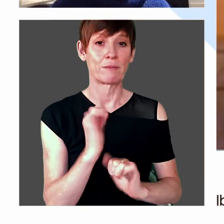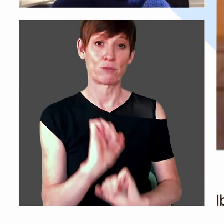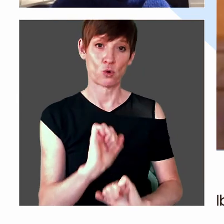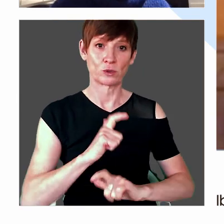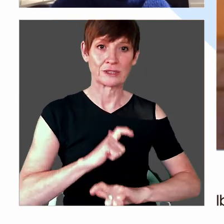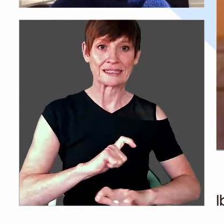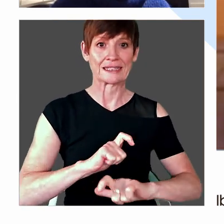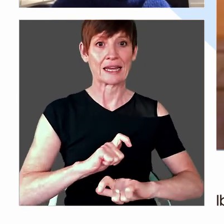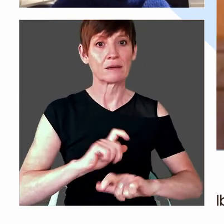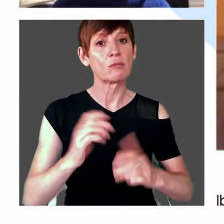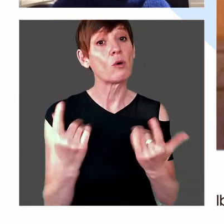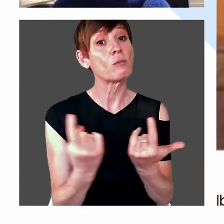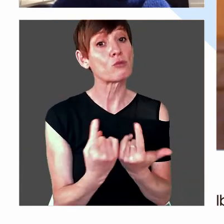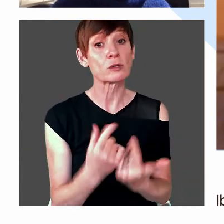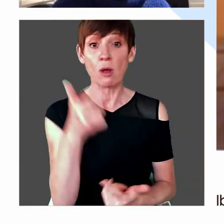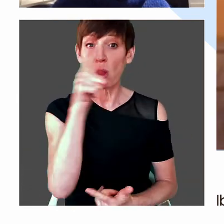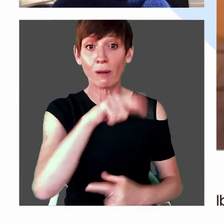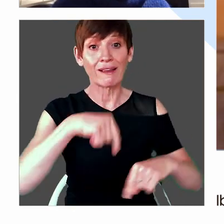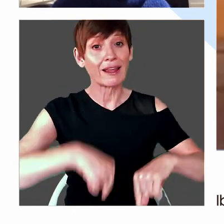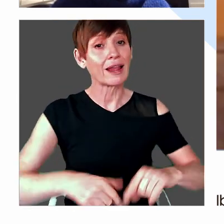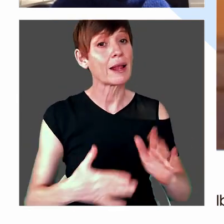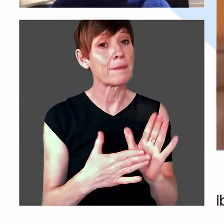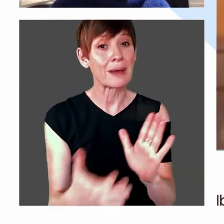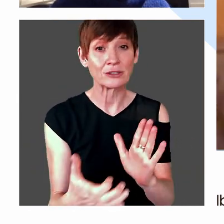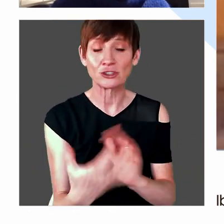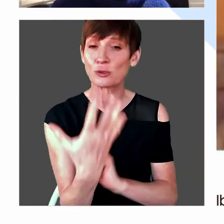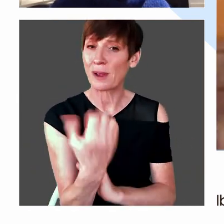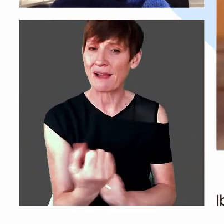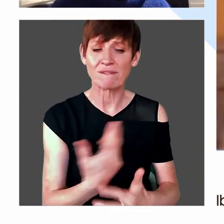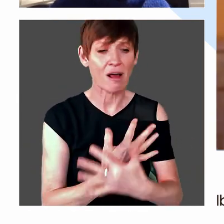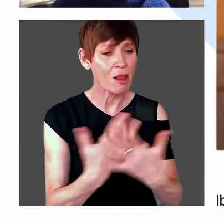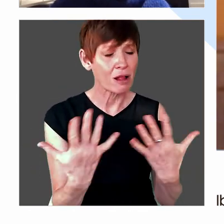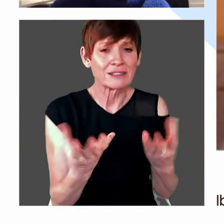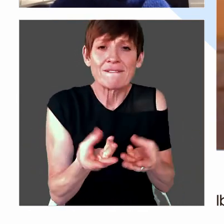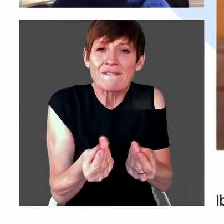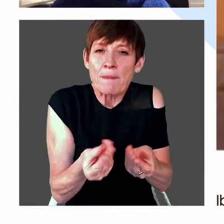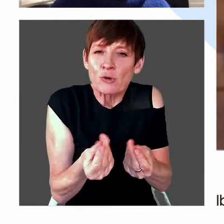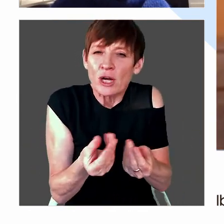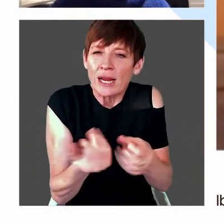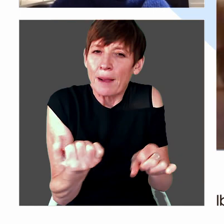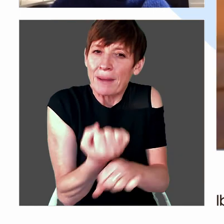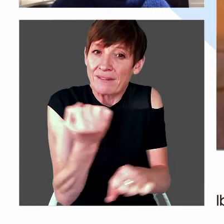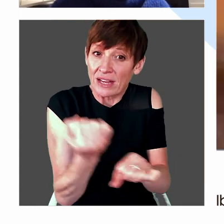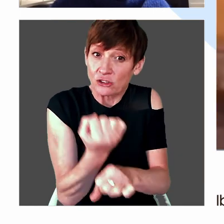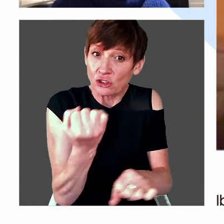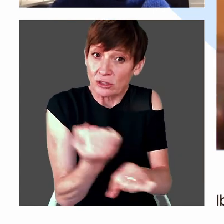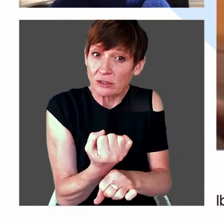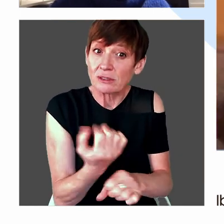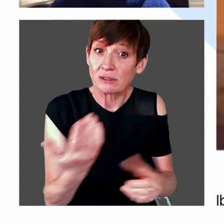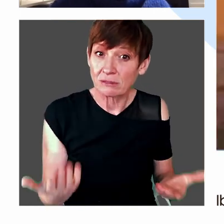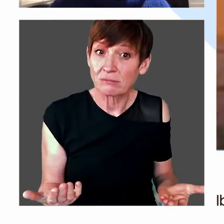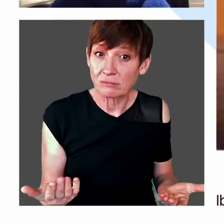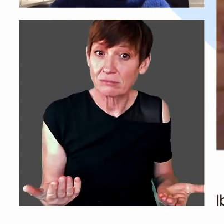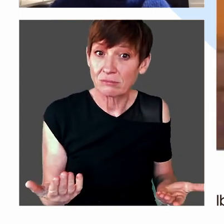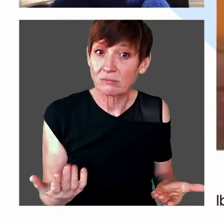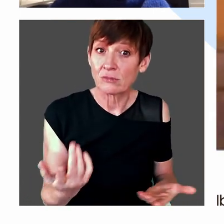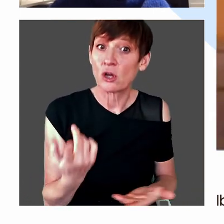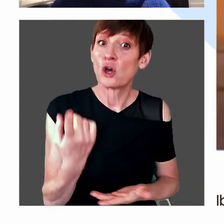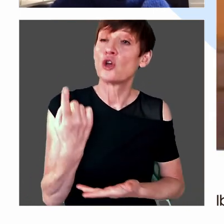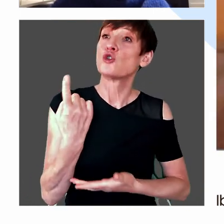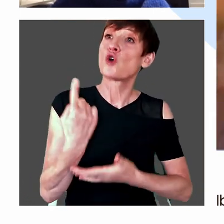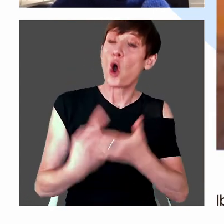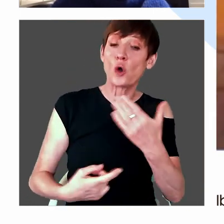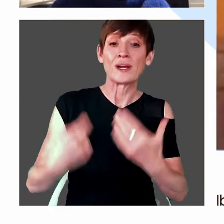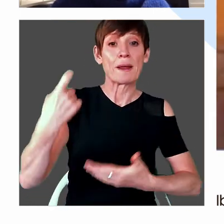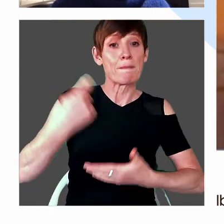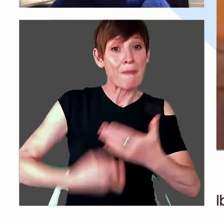in Manchester, there's a lot of fabric manufacturers. So not just buying the fabric reams that they've imported from